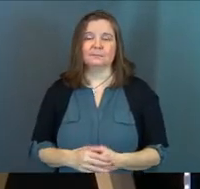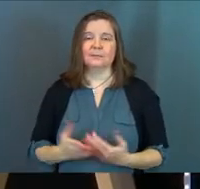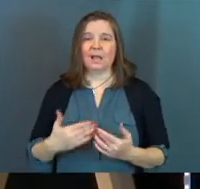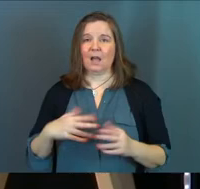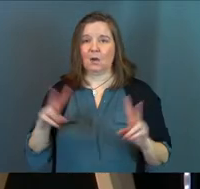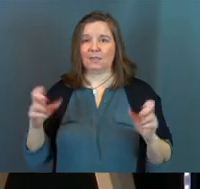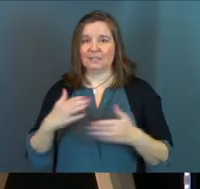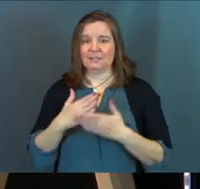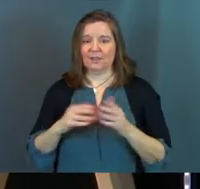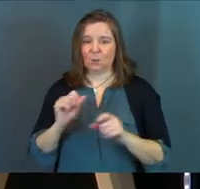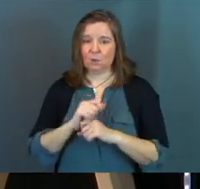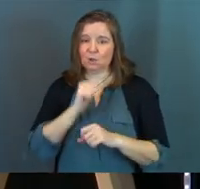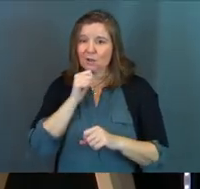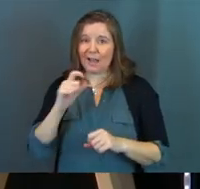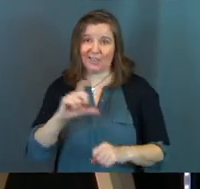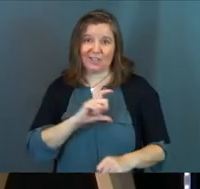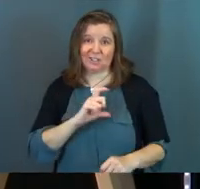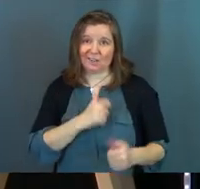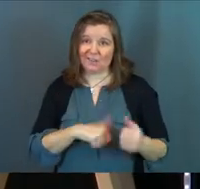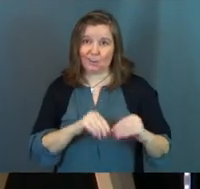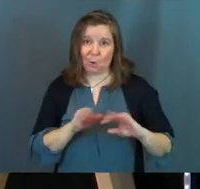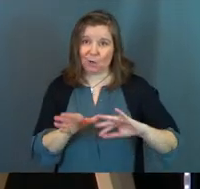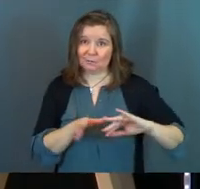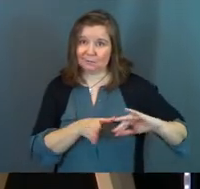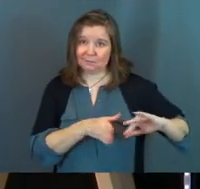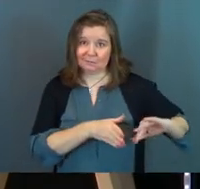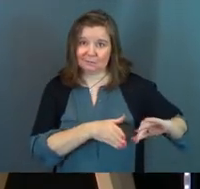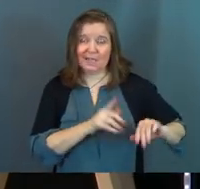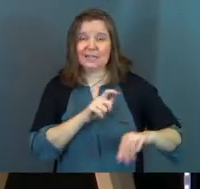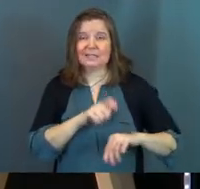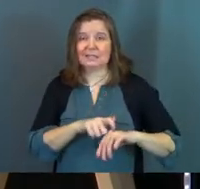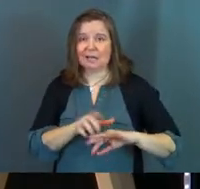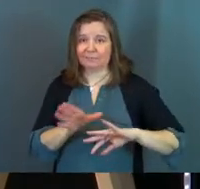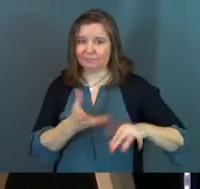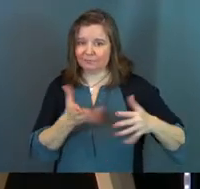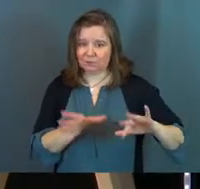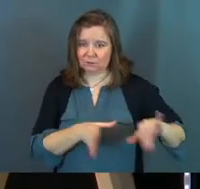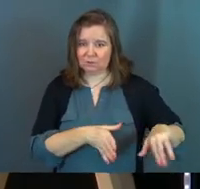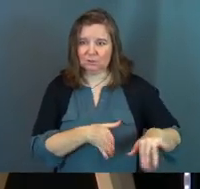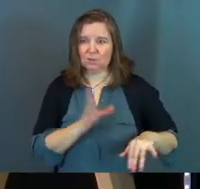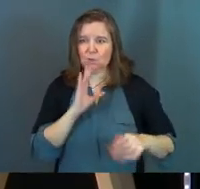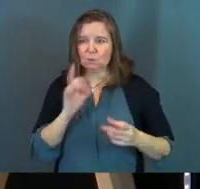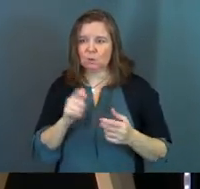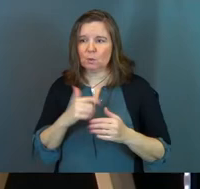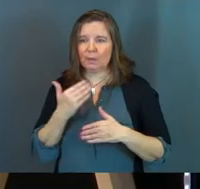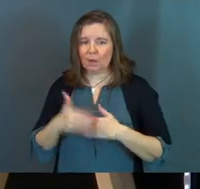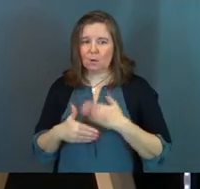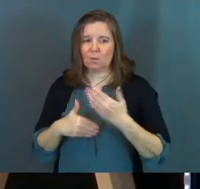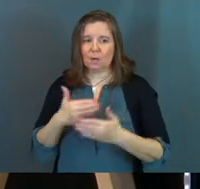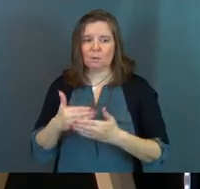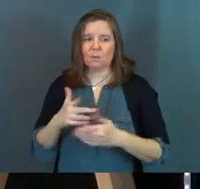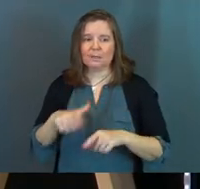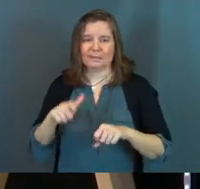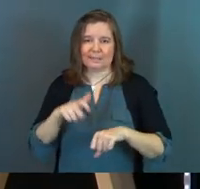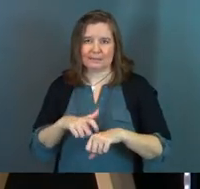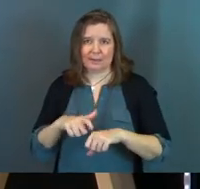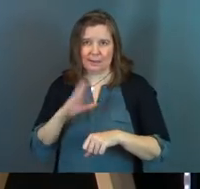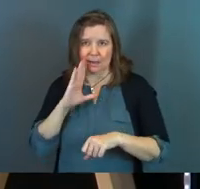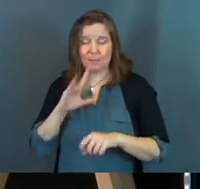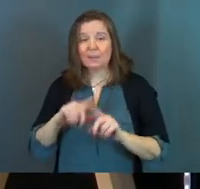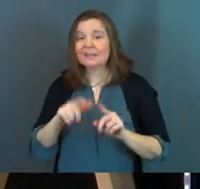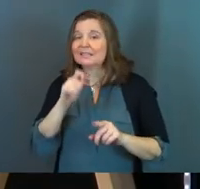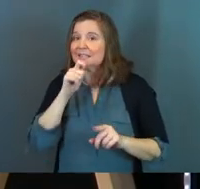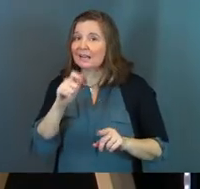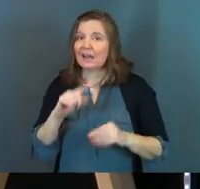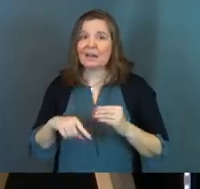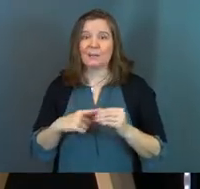Here's how this phase works. You're not the sheriff anymore. And it's time to put that away, and you're going to do that gradually, and it's going to take time. But